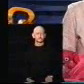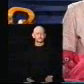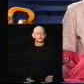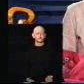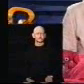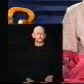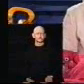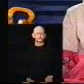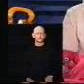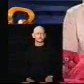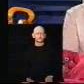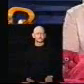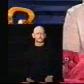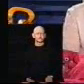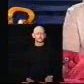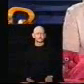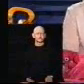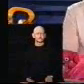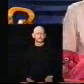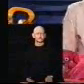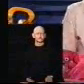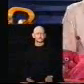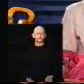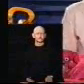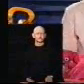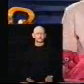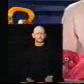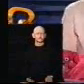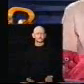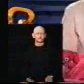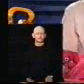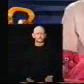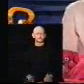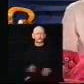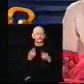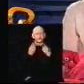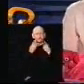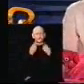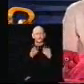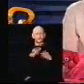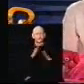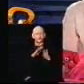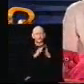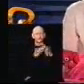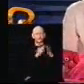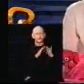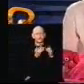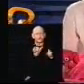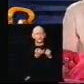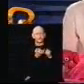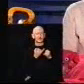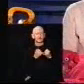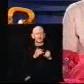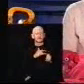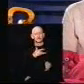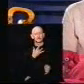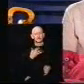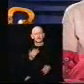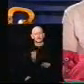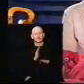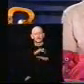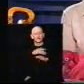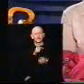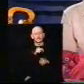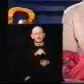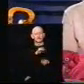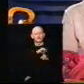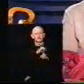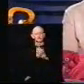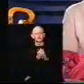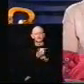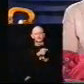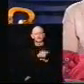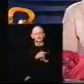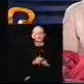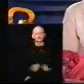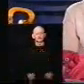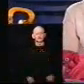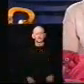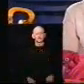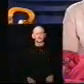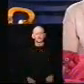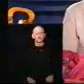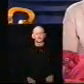growing compassion And understanding Of the AIDS issue The candlelight vigil Will be held Alongside the royal Exhibition building